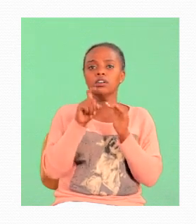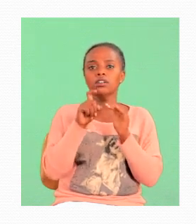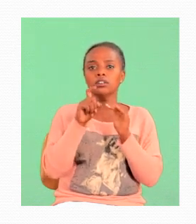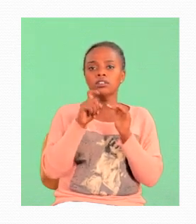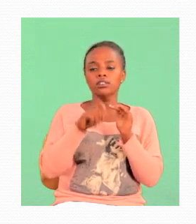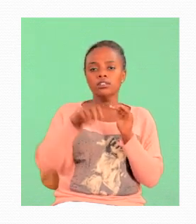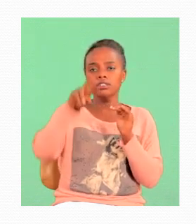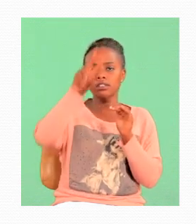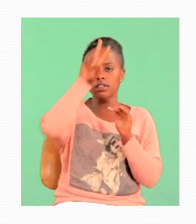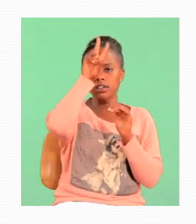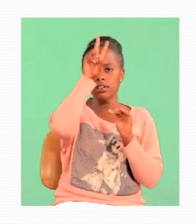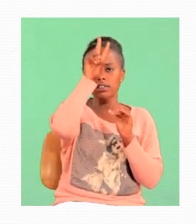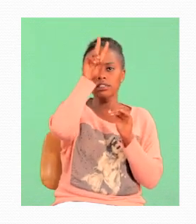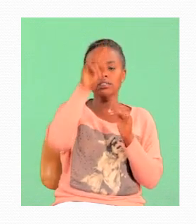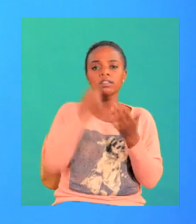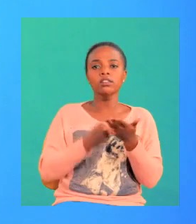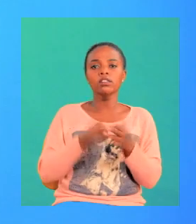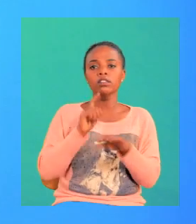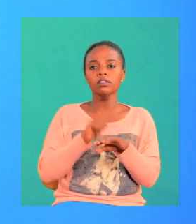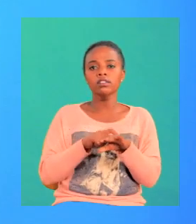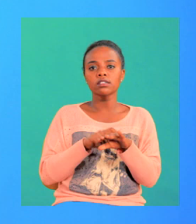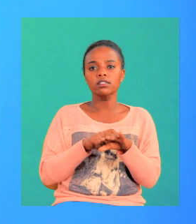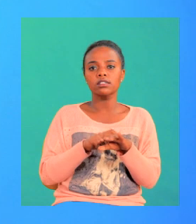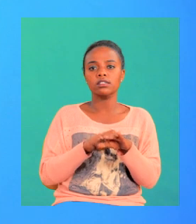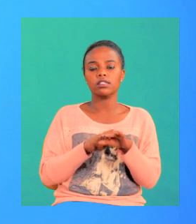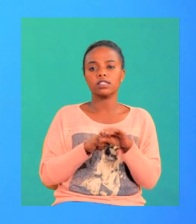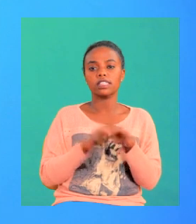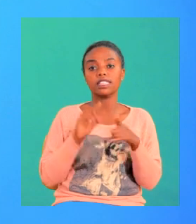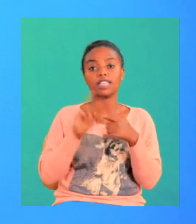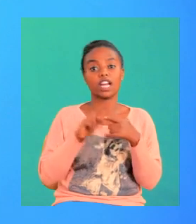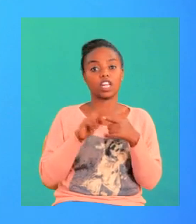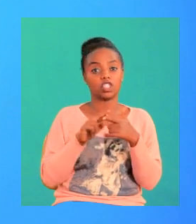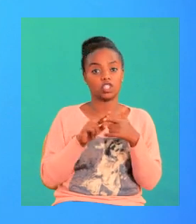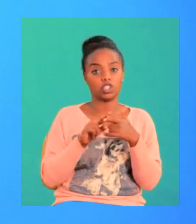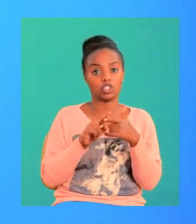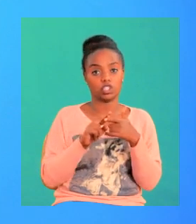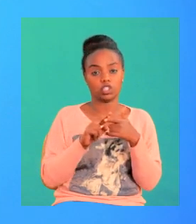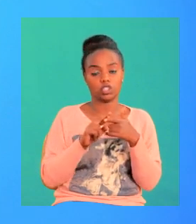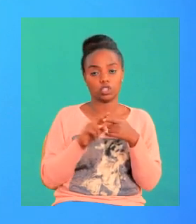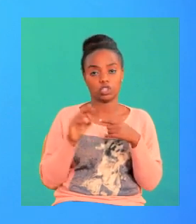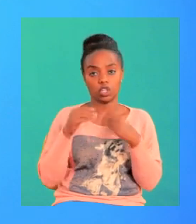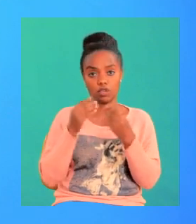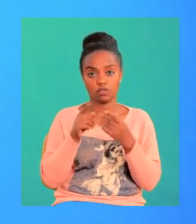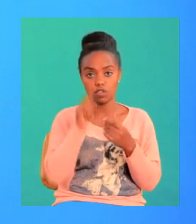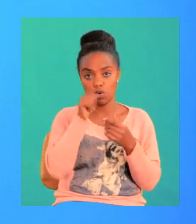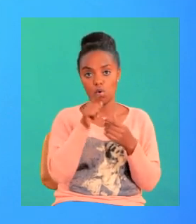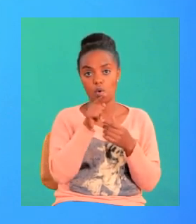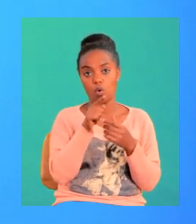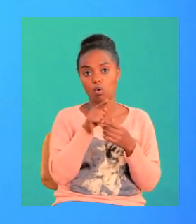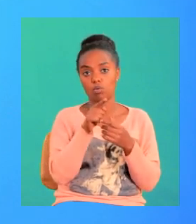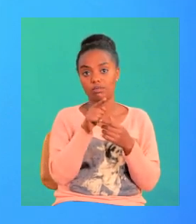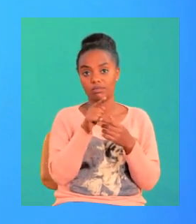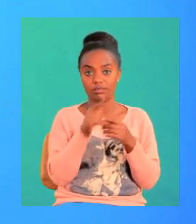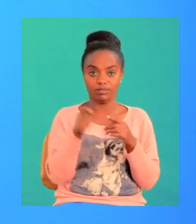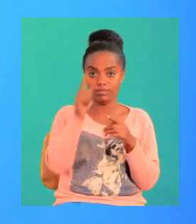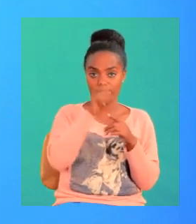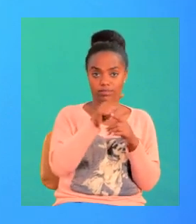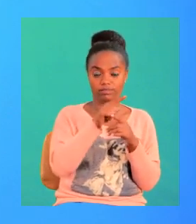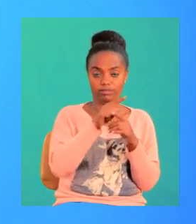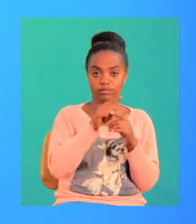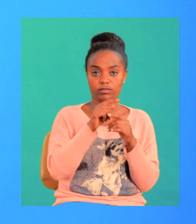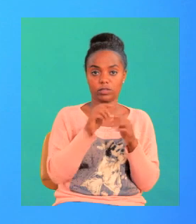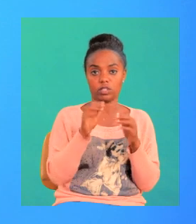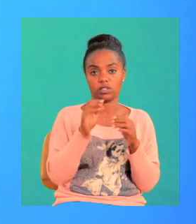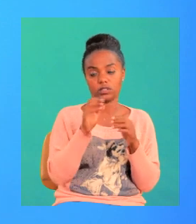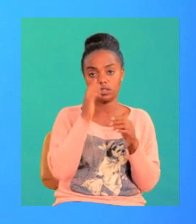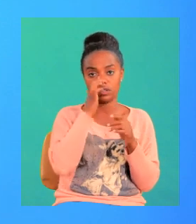squared. In this case, the range of this one gives you this. Therefore, in this